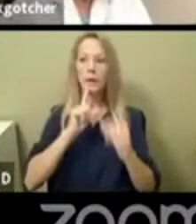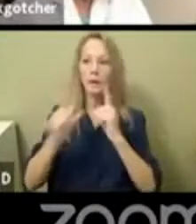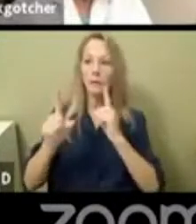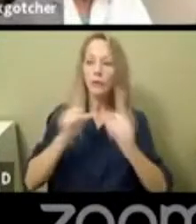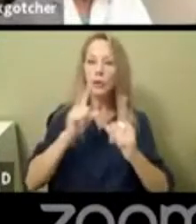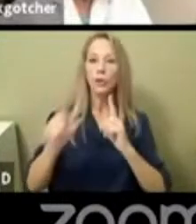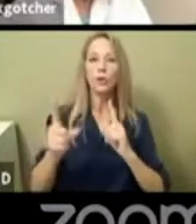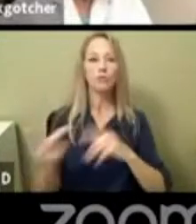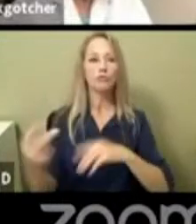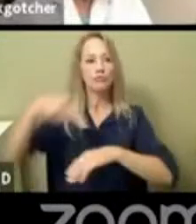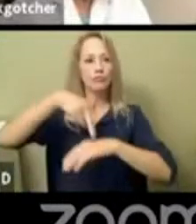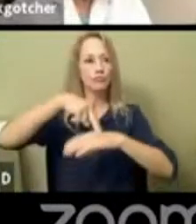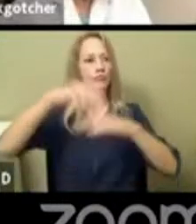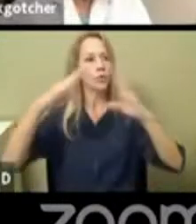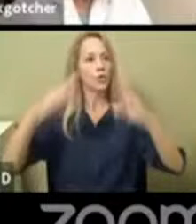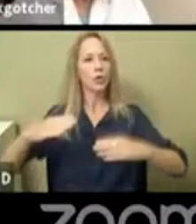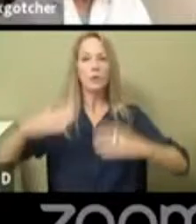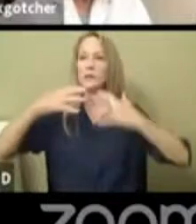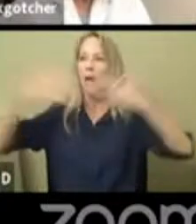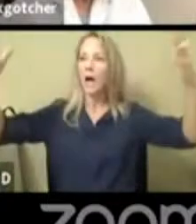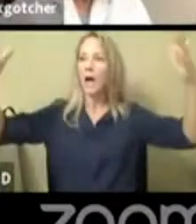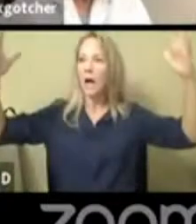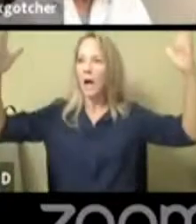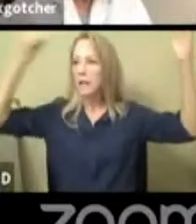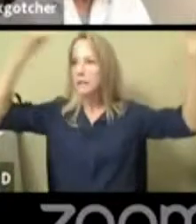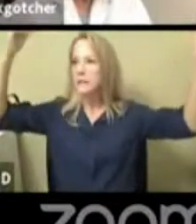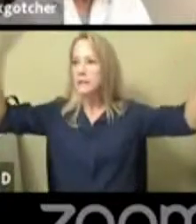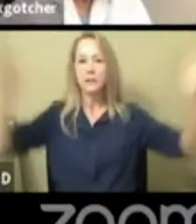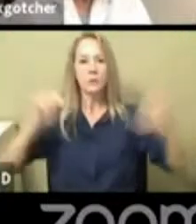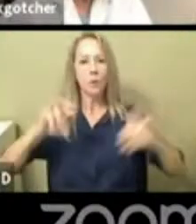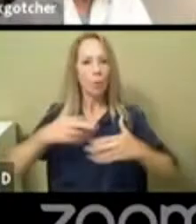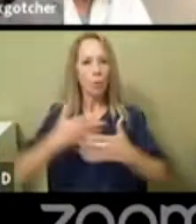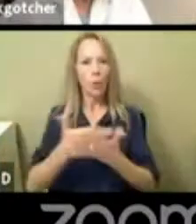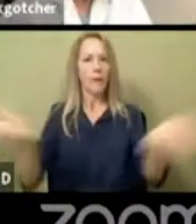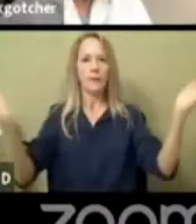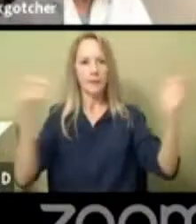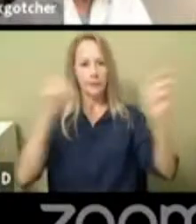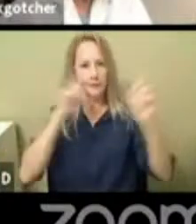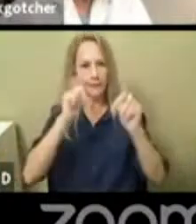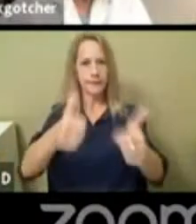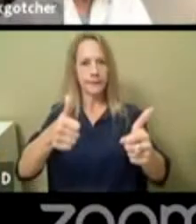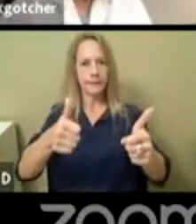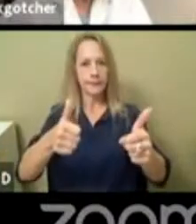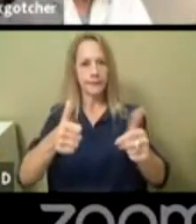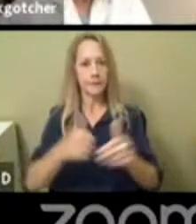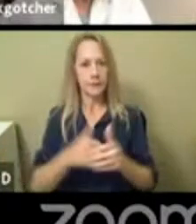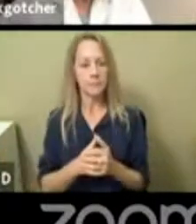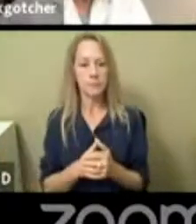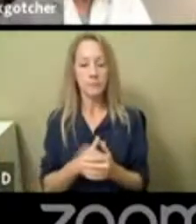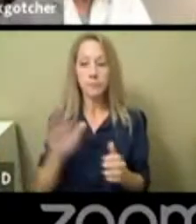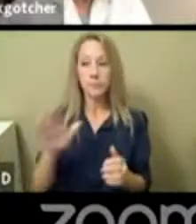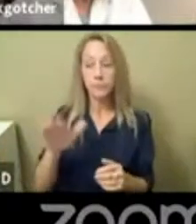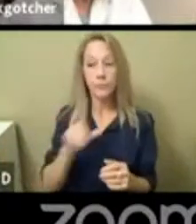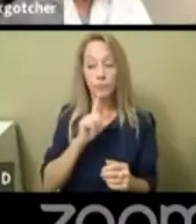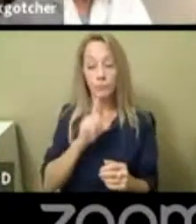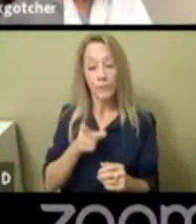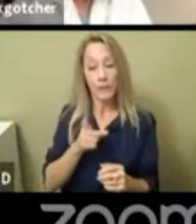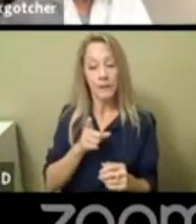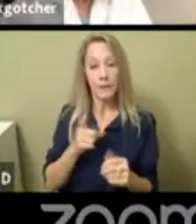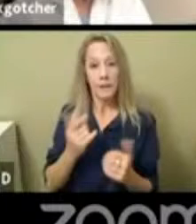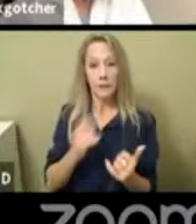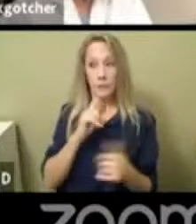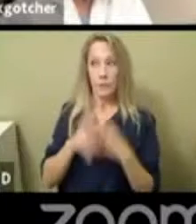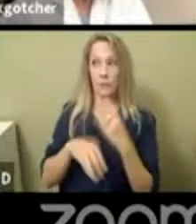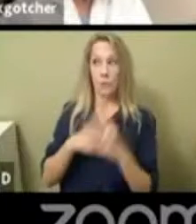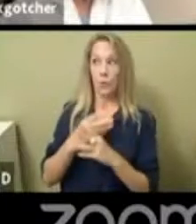the rooftops or publishing a dissertation or whatever else you want to do. But I will say that the reality is, I mean, given